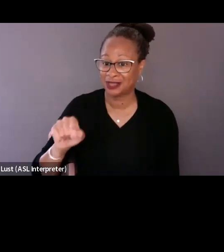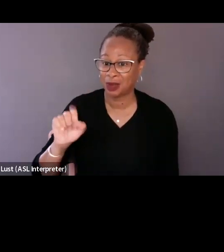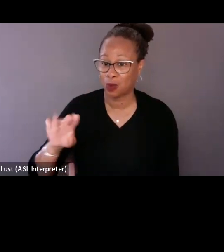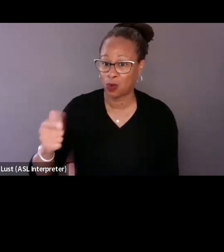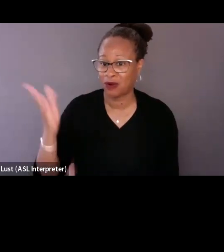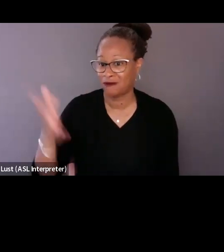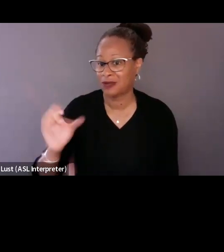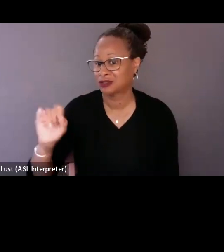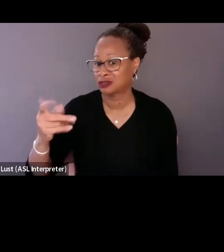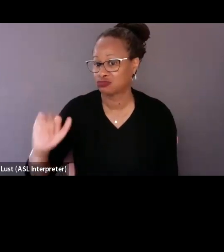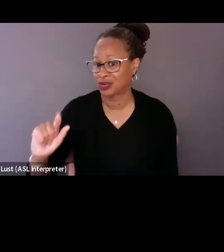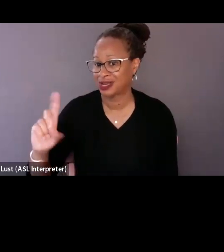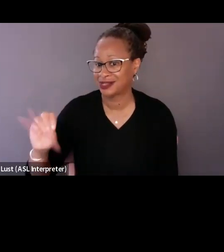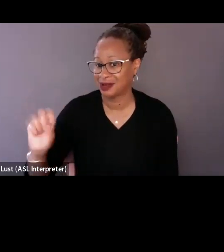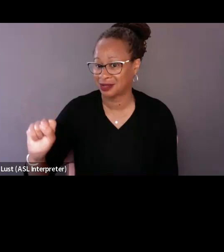www.documentary.org/SpringDocs.